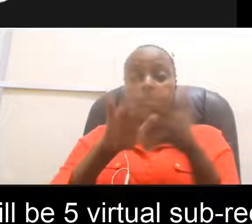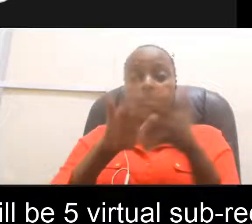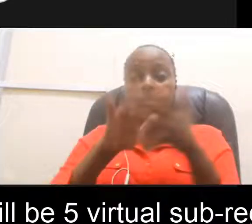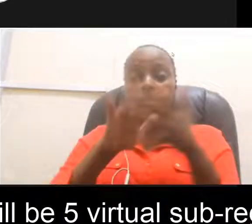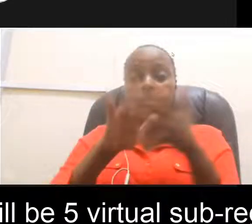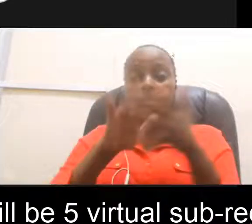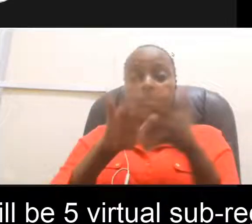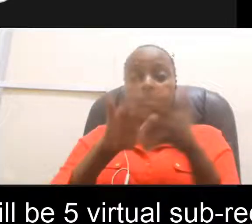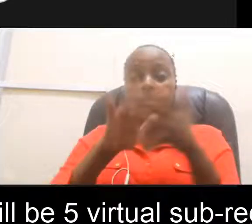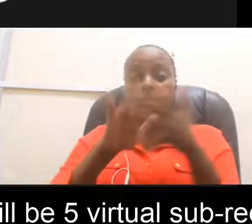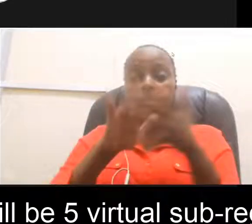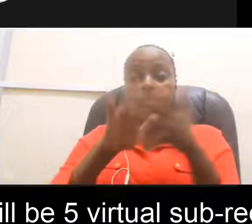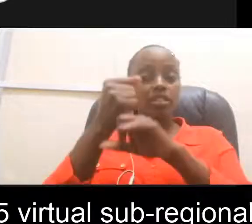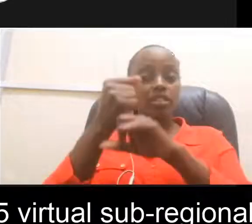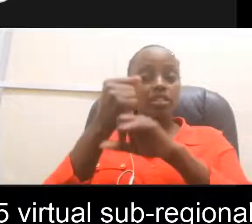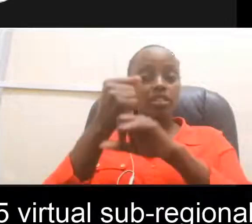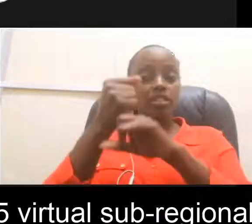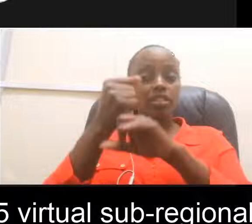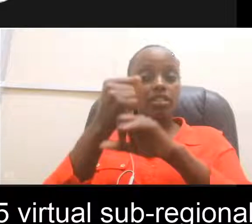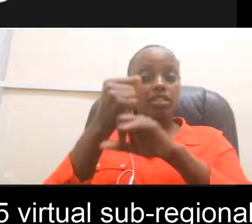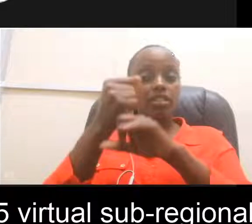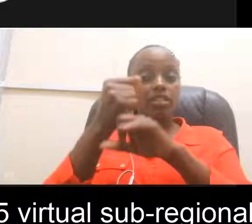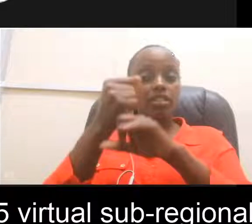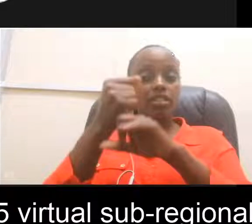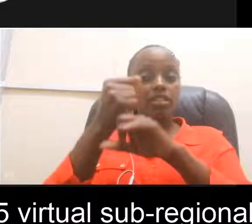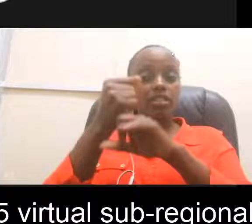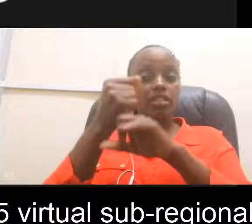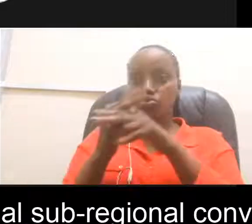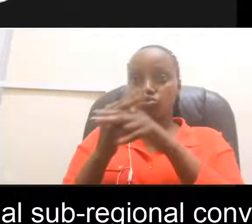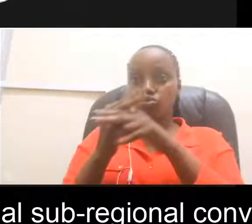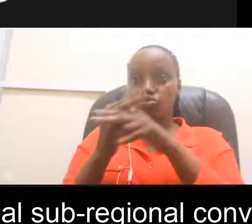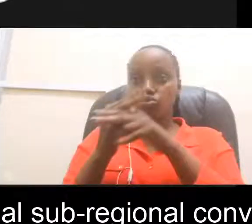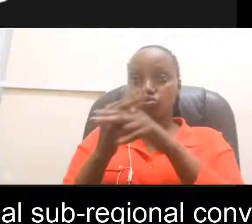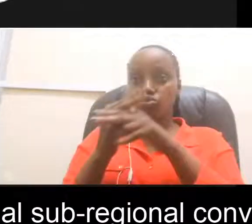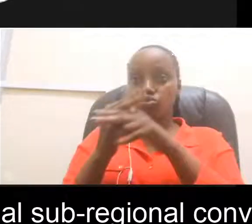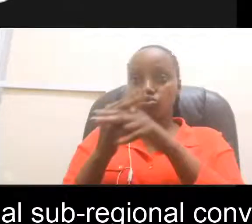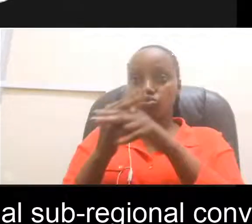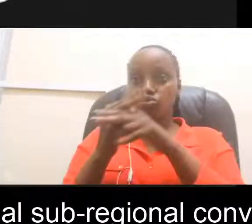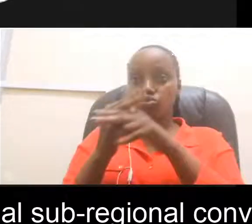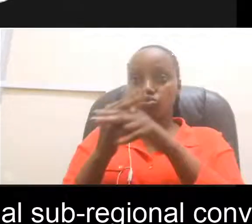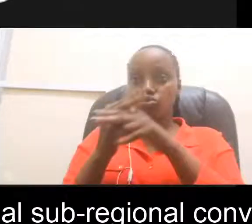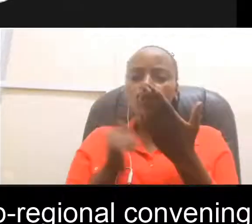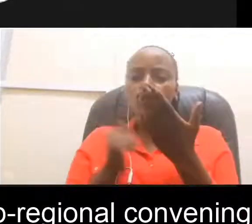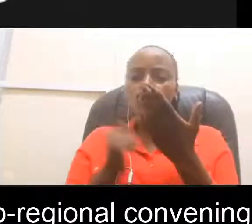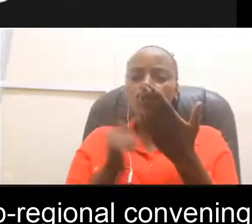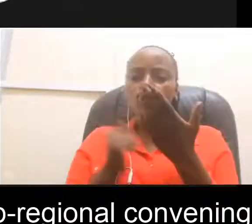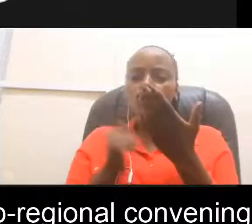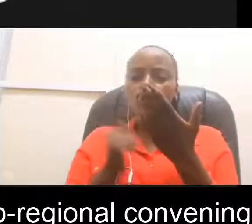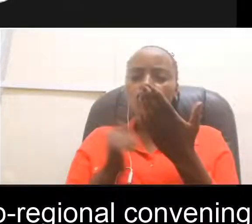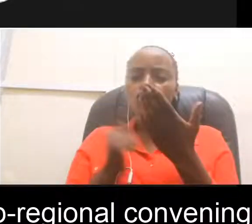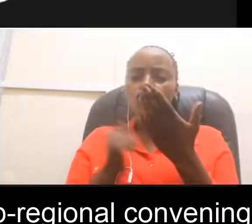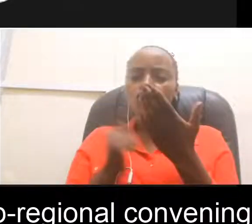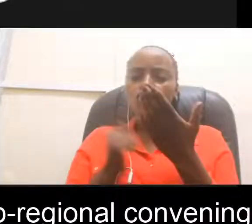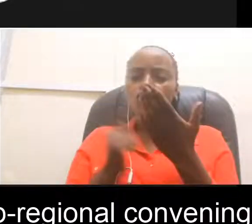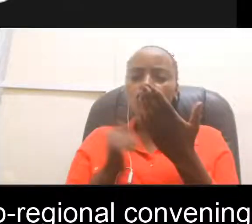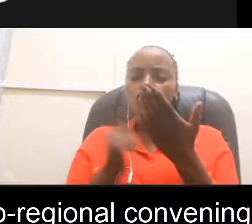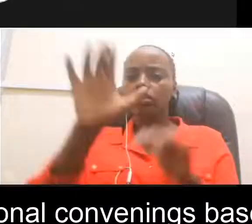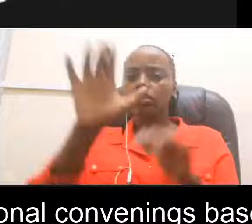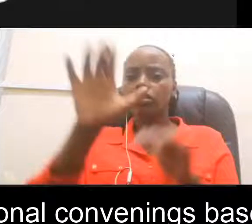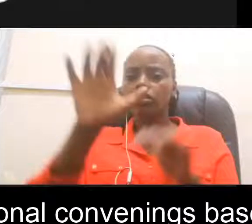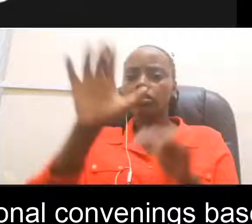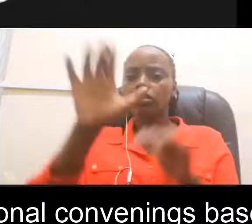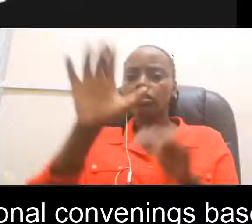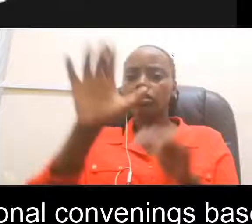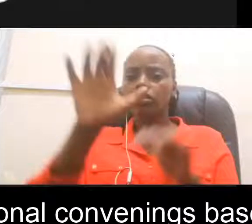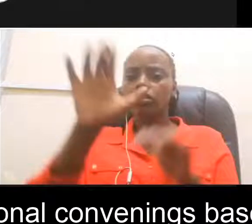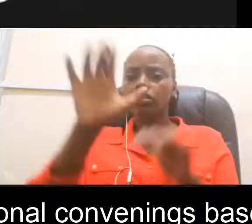achieved sooner rather than later. So I'm looking forward to robust discussions about how as CSOs we can engage